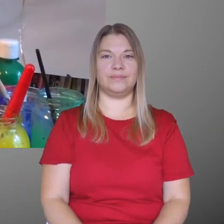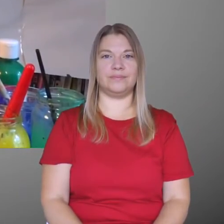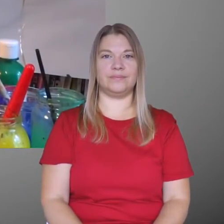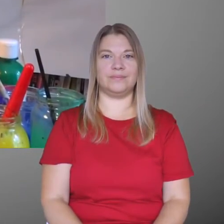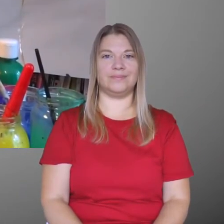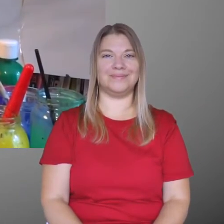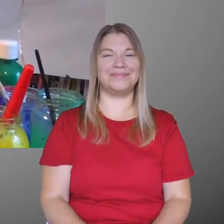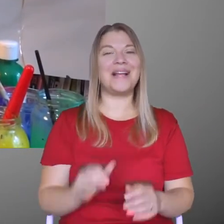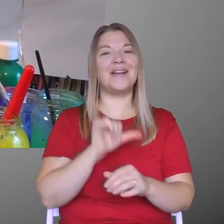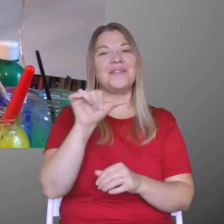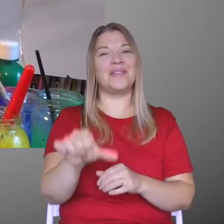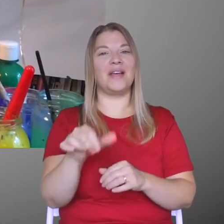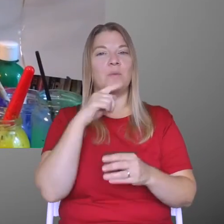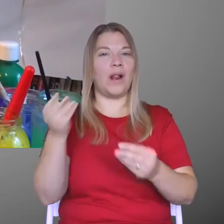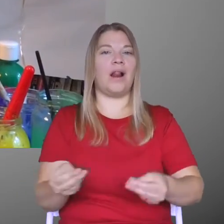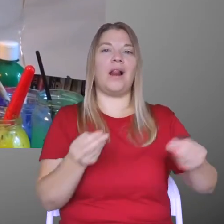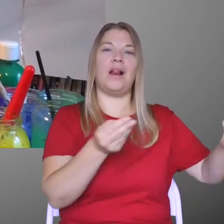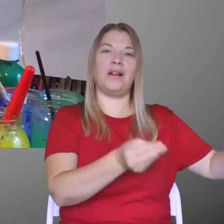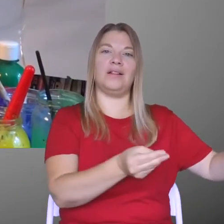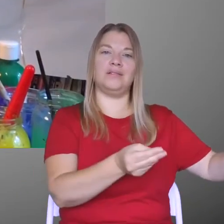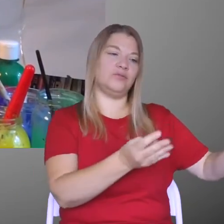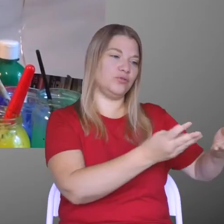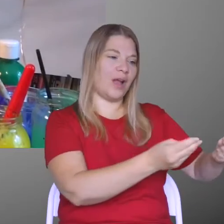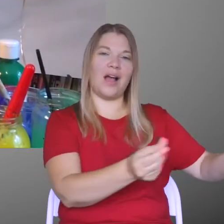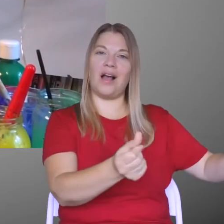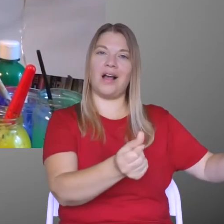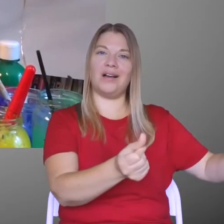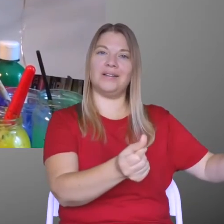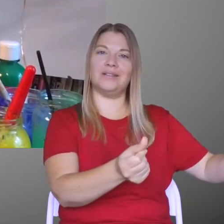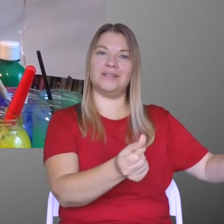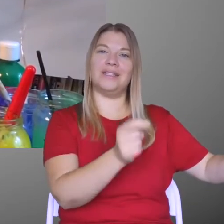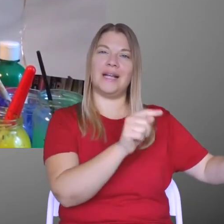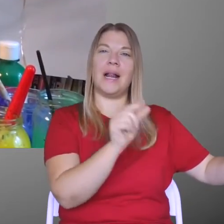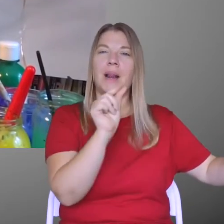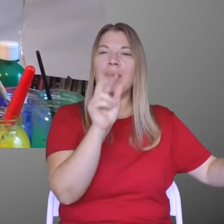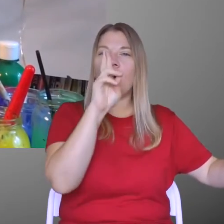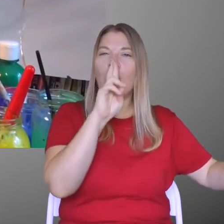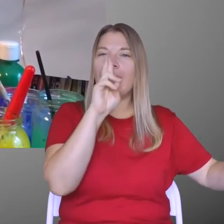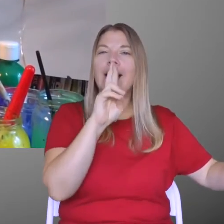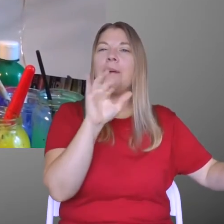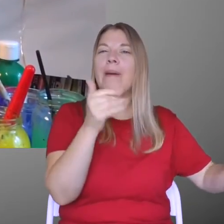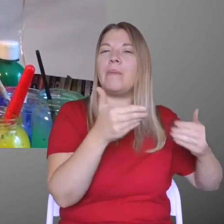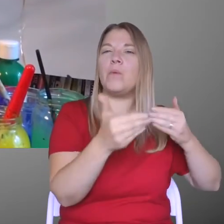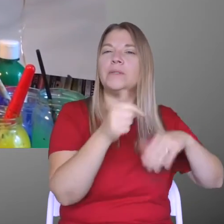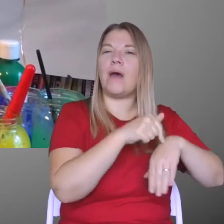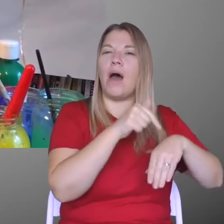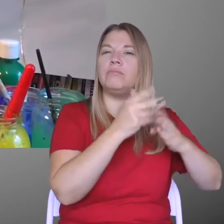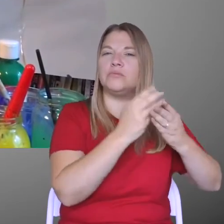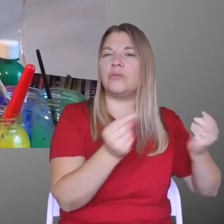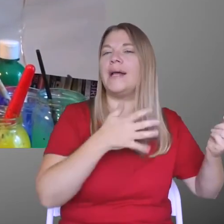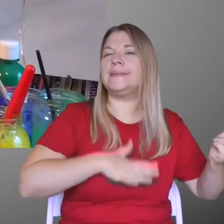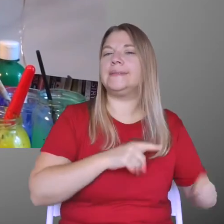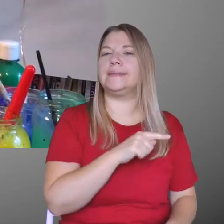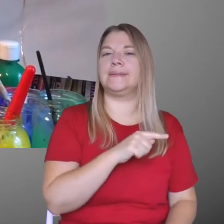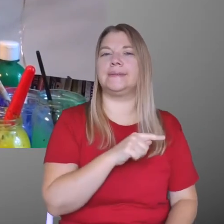And then put it to the side to dry. And as I said, this one's a little bit oily. It might take a little bit longer to dry. And just